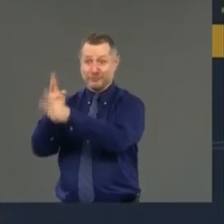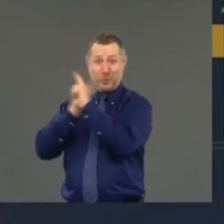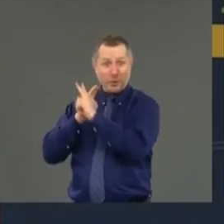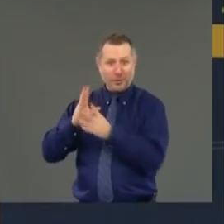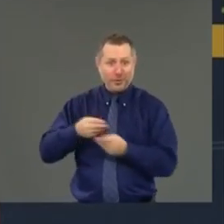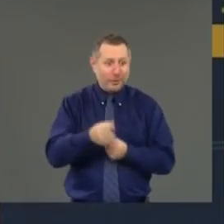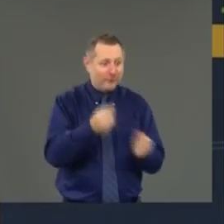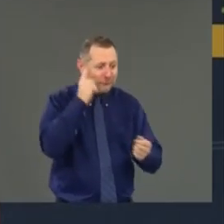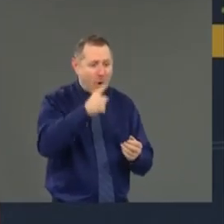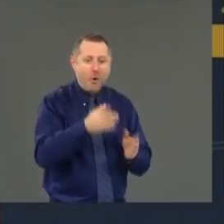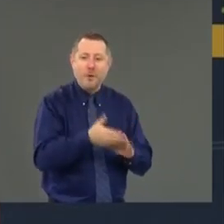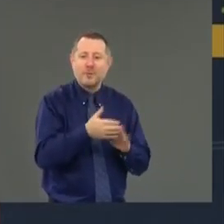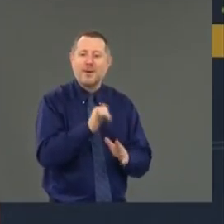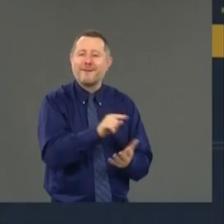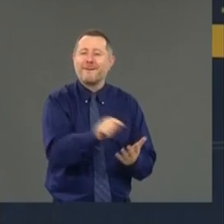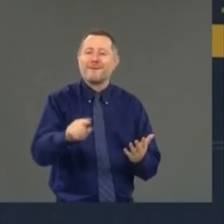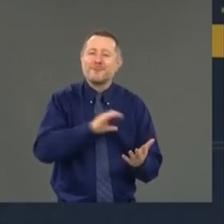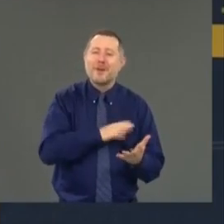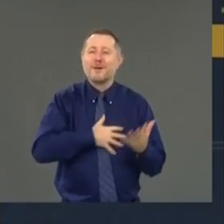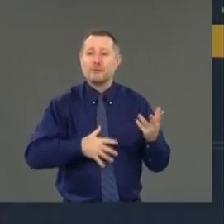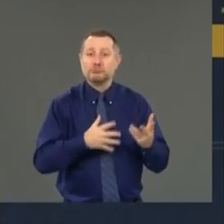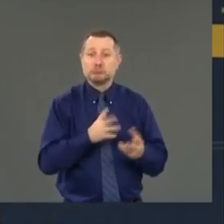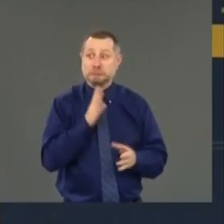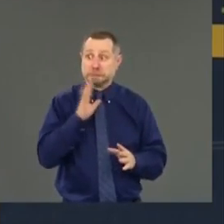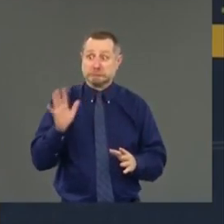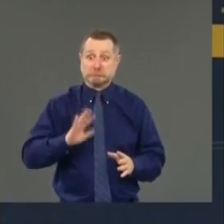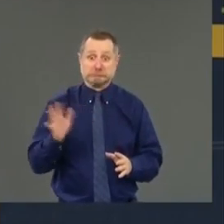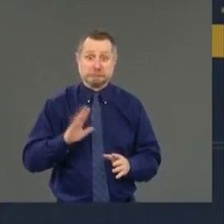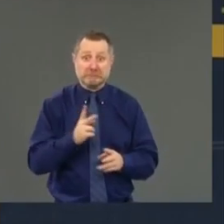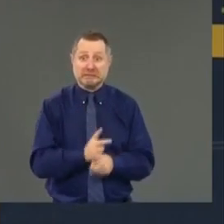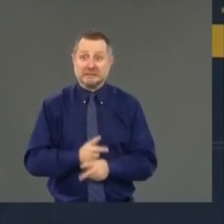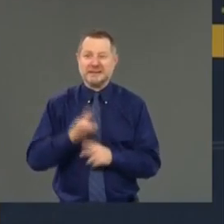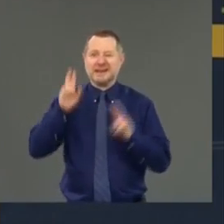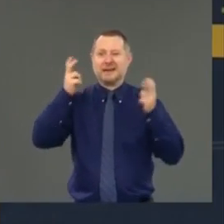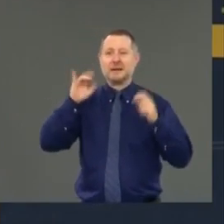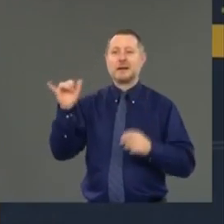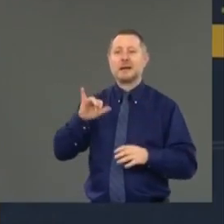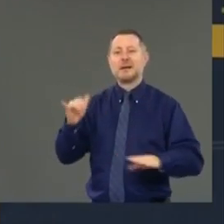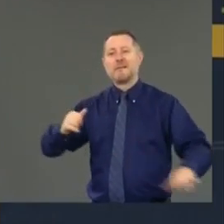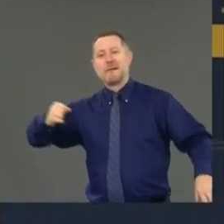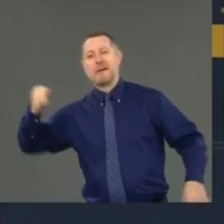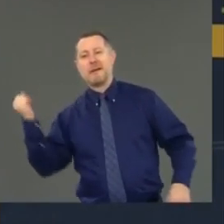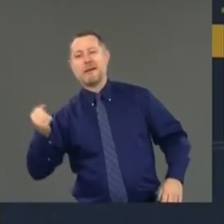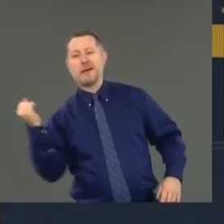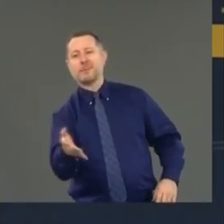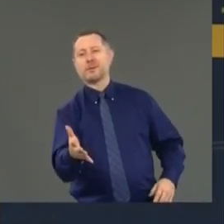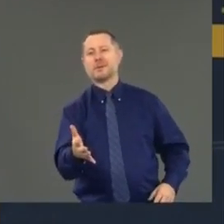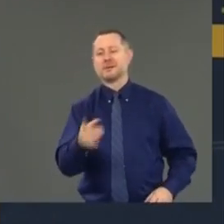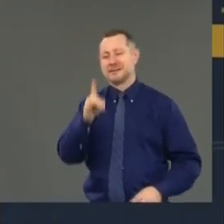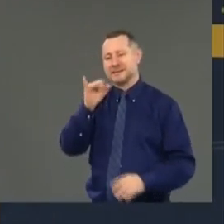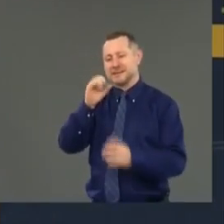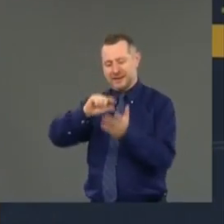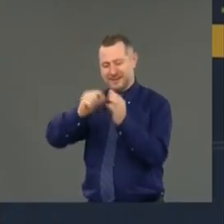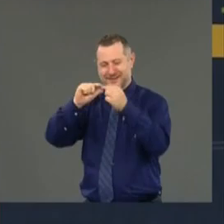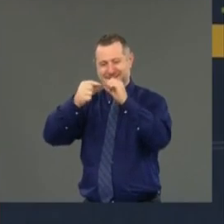because now you're really rolling the dice on future revenues.